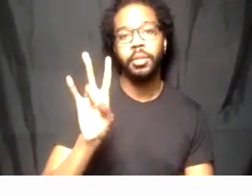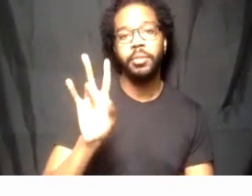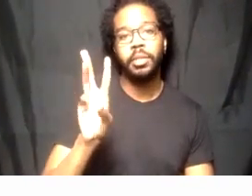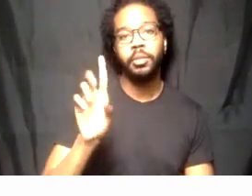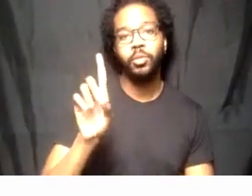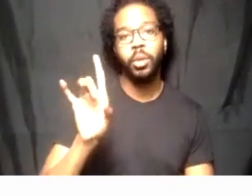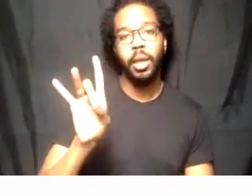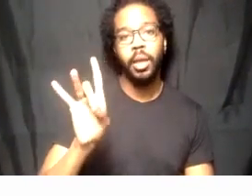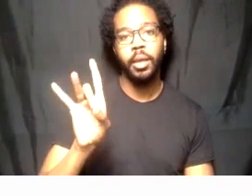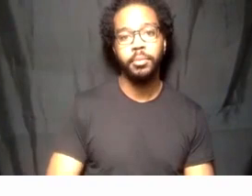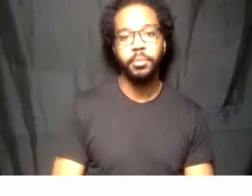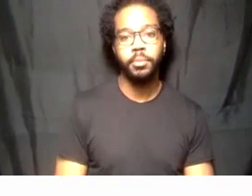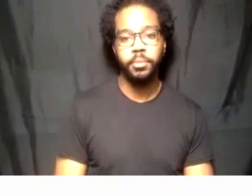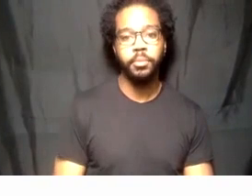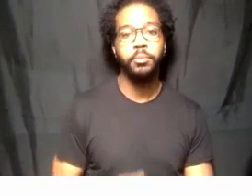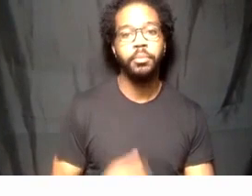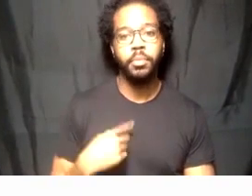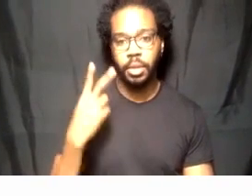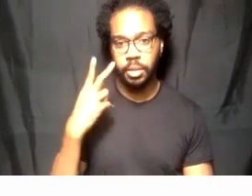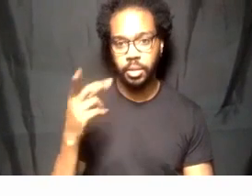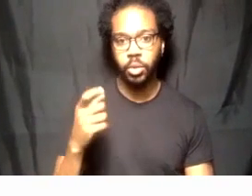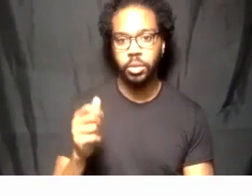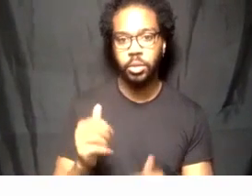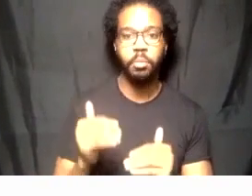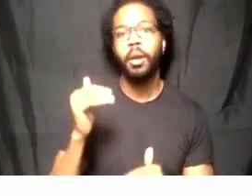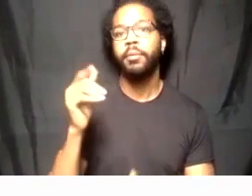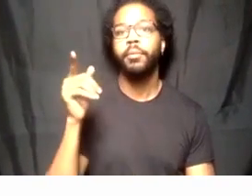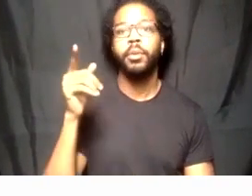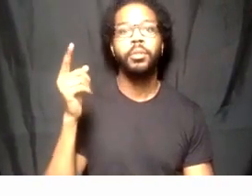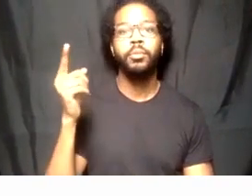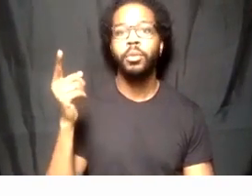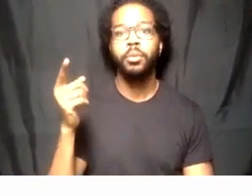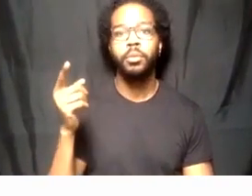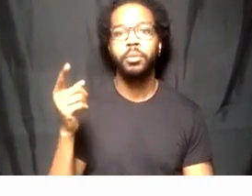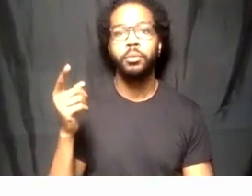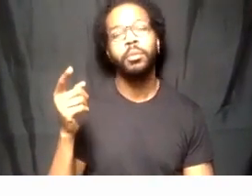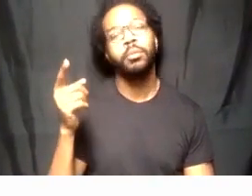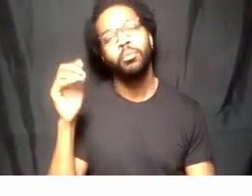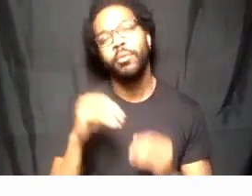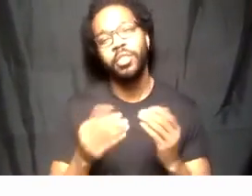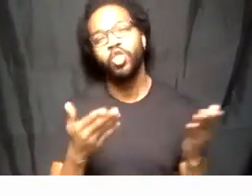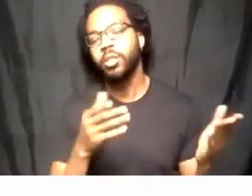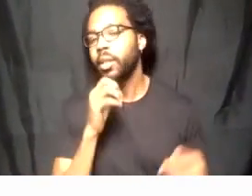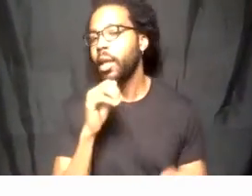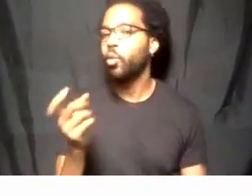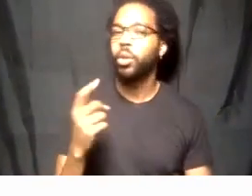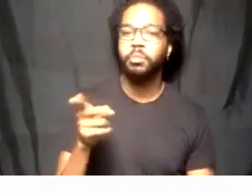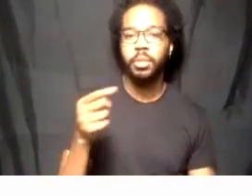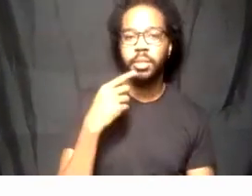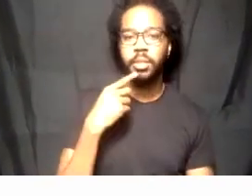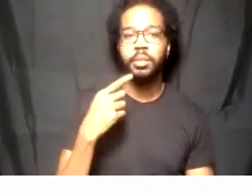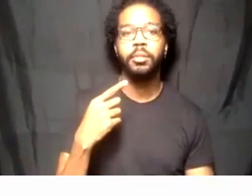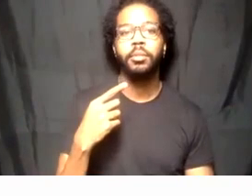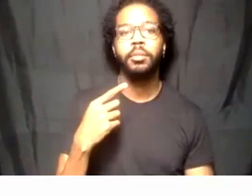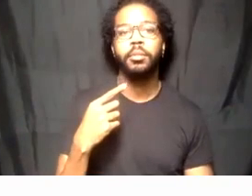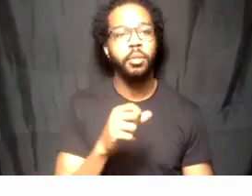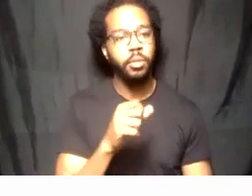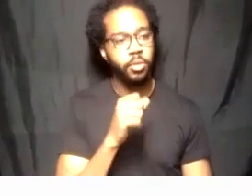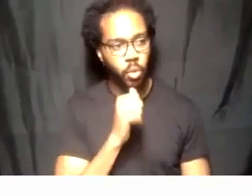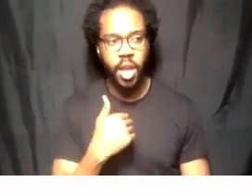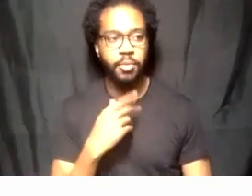202-590-7618. I do see a question up above. It looks more like a suggestion than a question, but it says, how about not having people